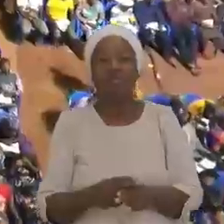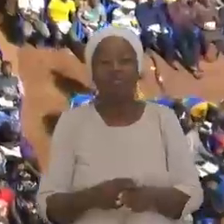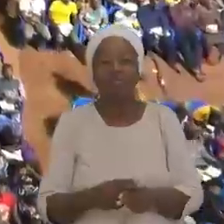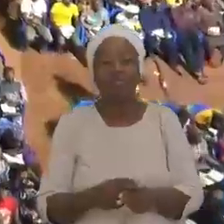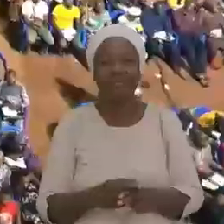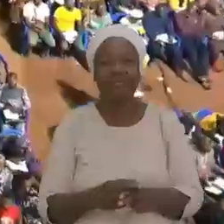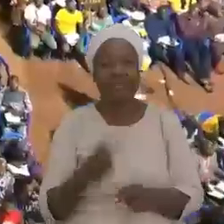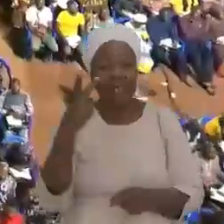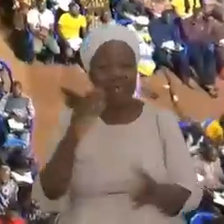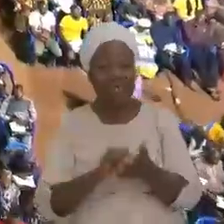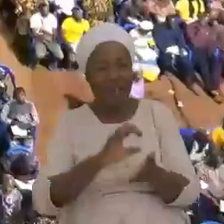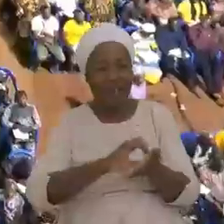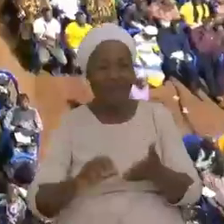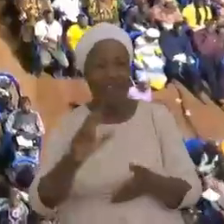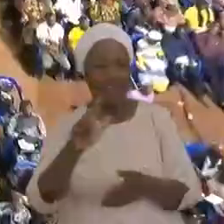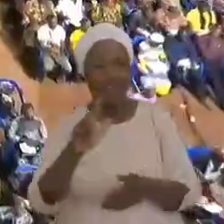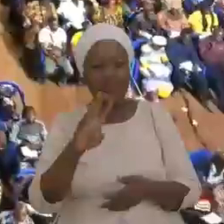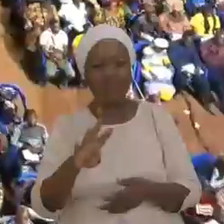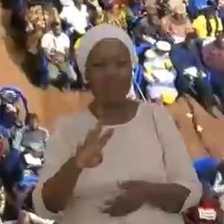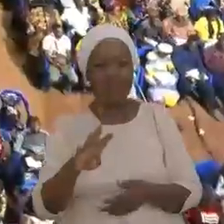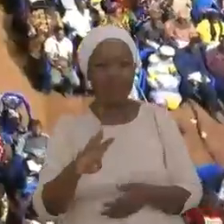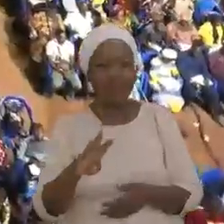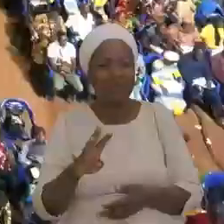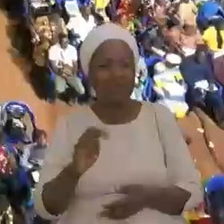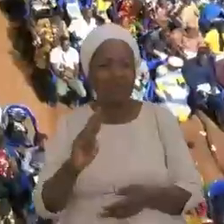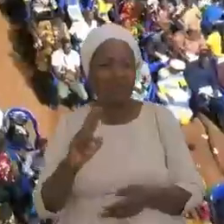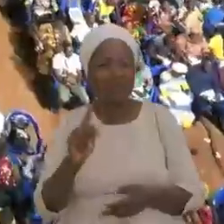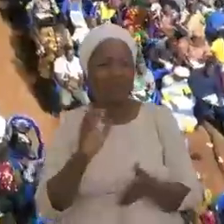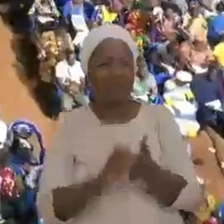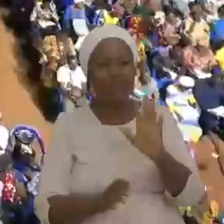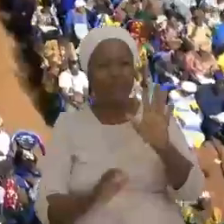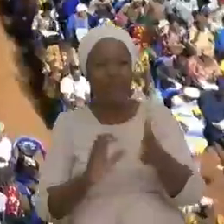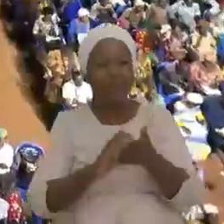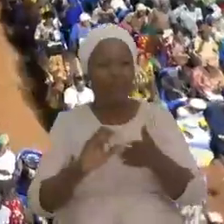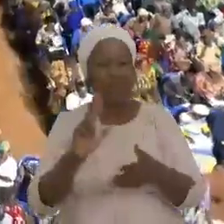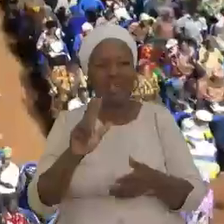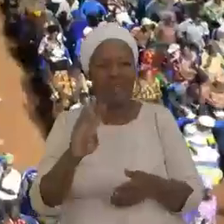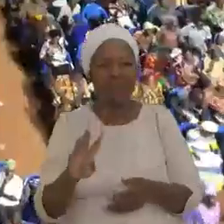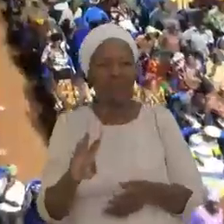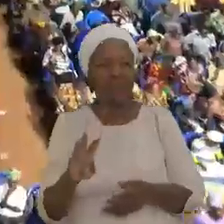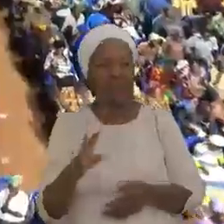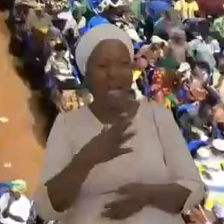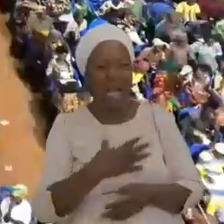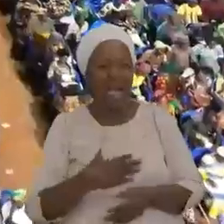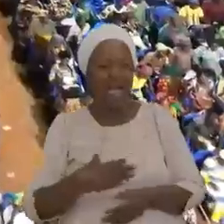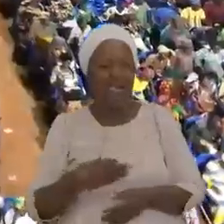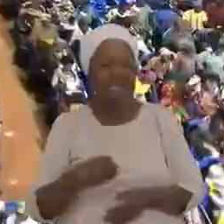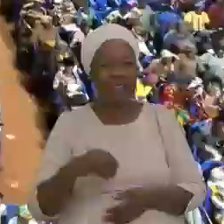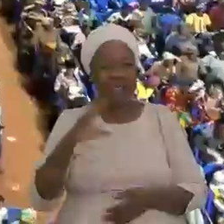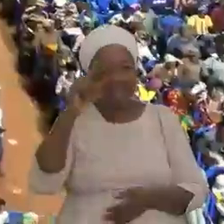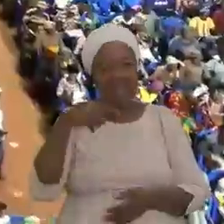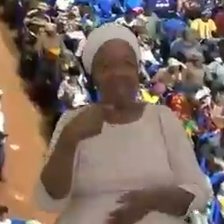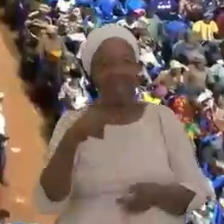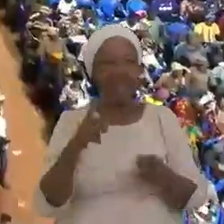Look at that verse 34 of Mark chapter 5. And he said unto